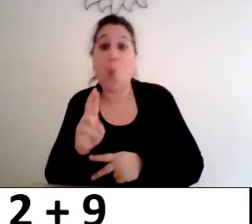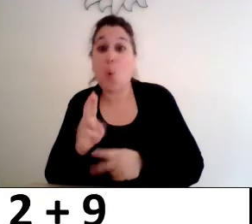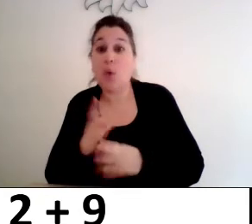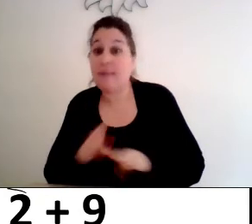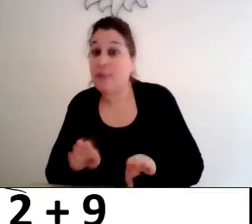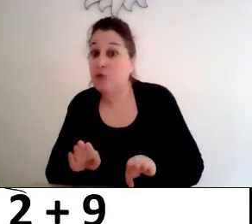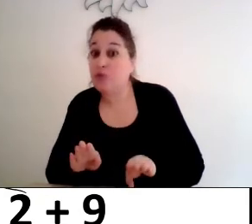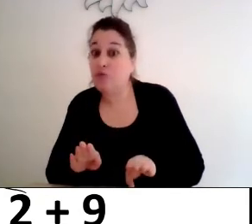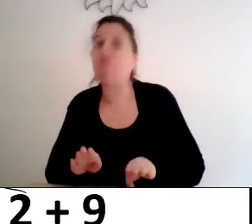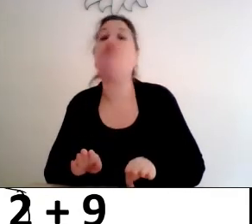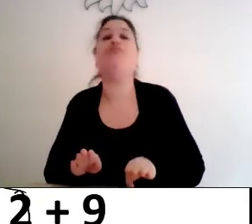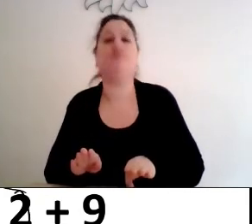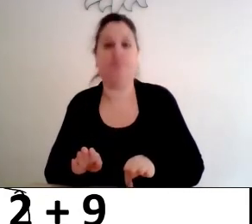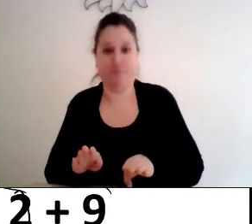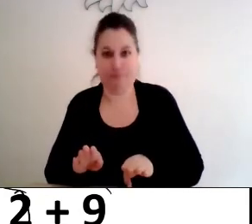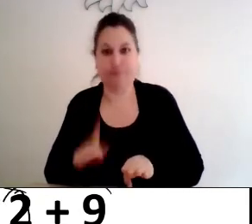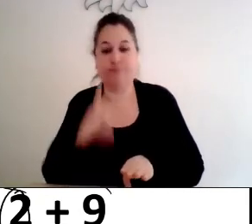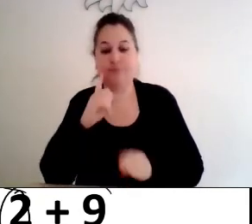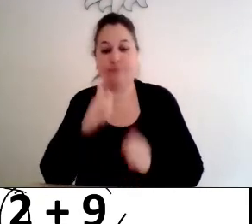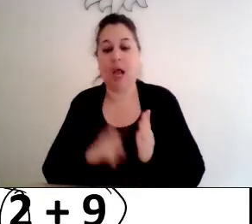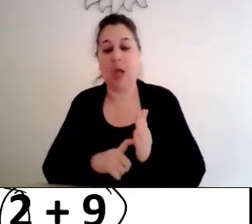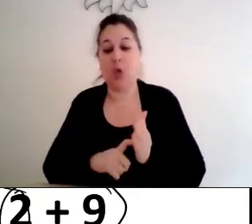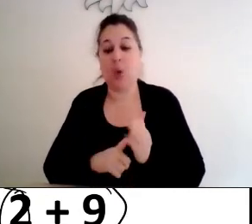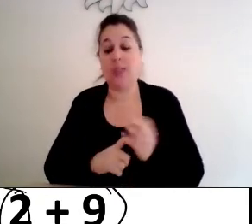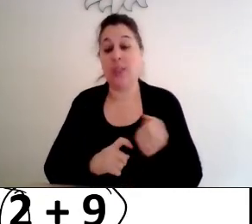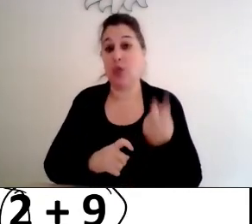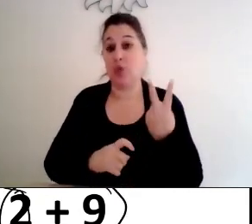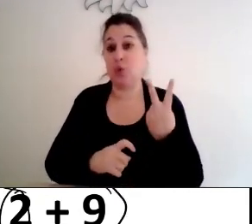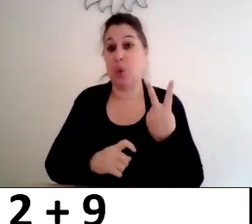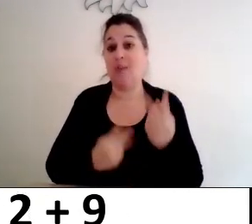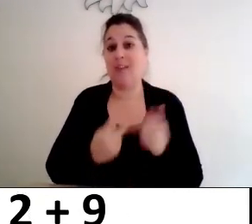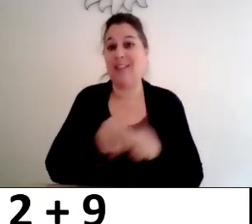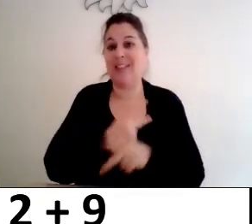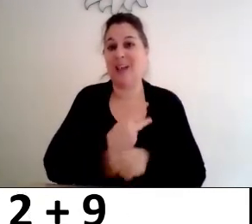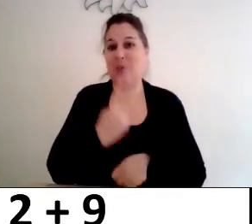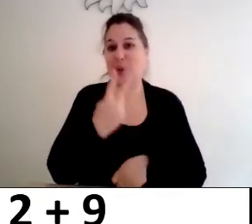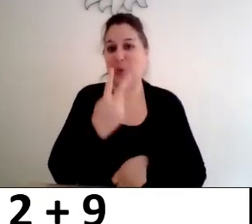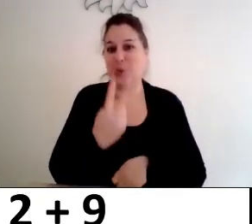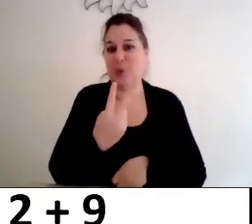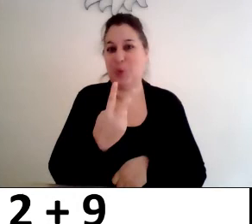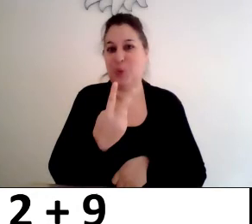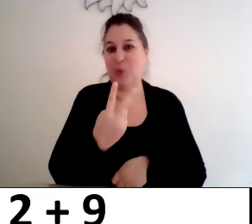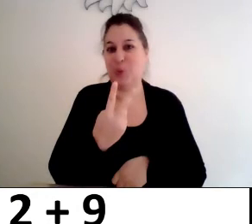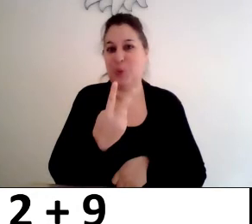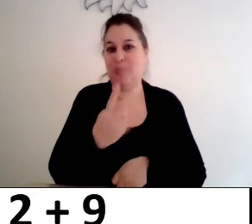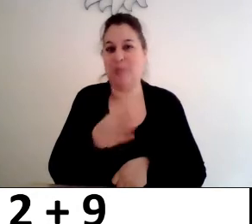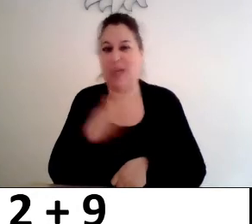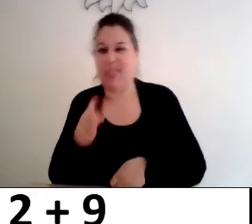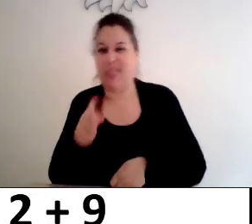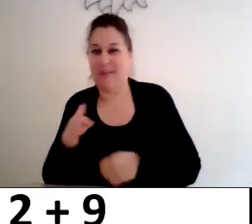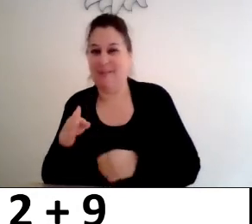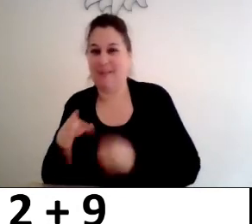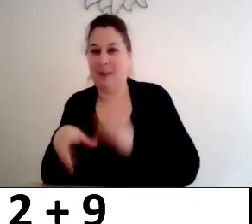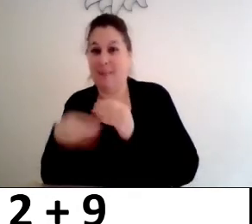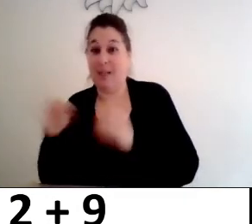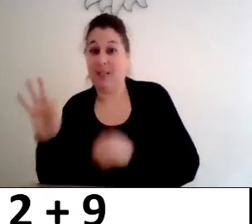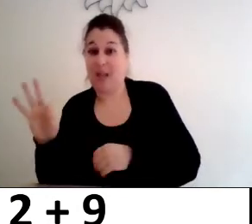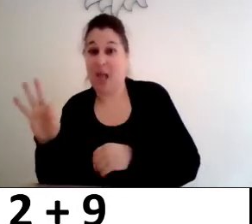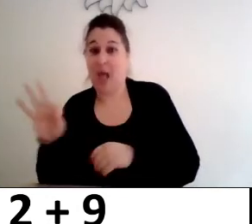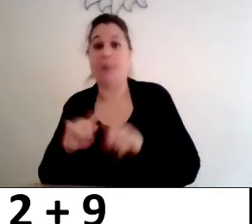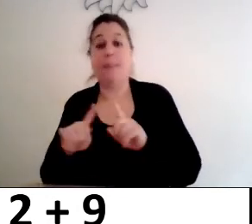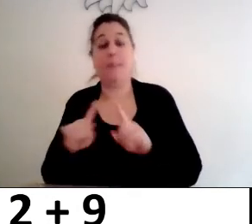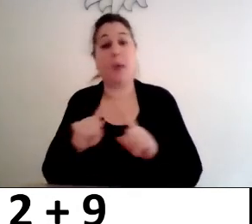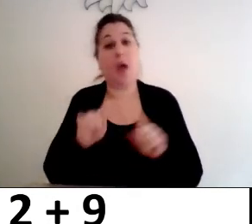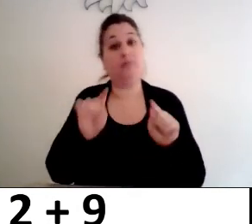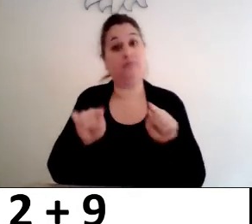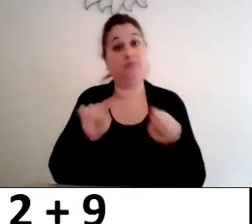2. Because look, there's 12 times 2, and then there's 2 plus 9. But I have to do the order of operations, so I have to do multiplication first,